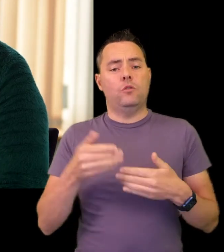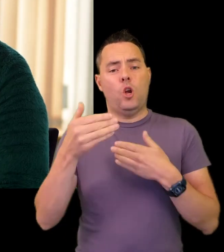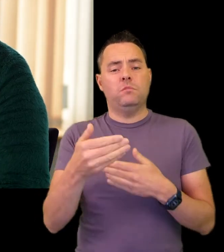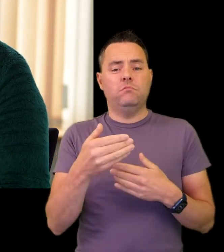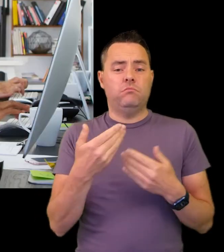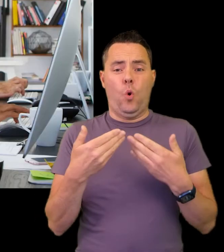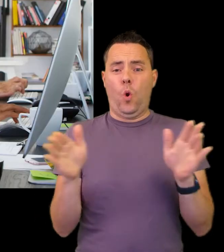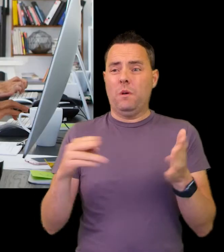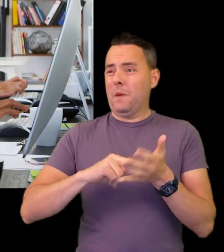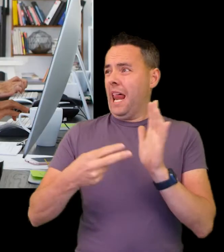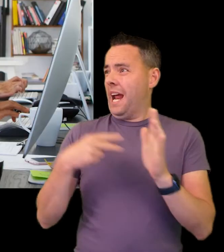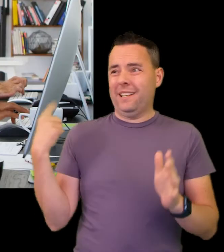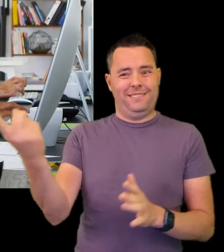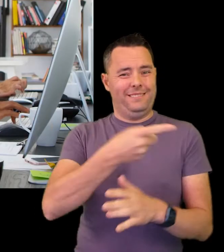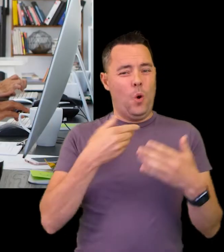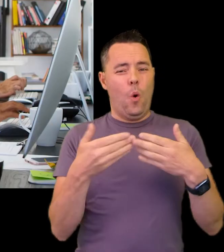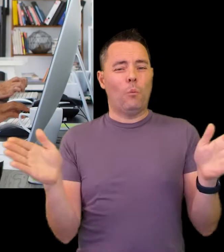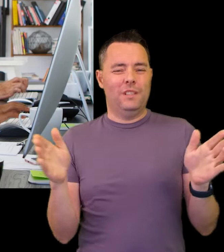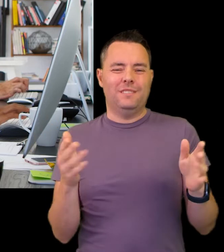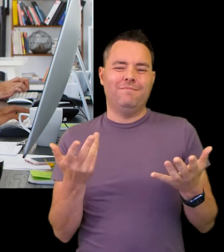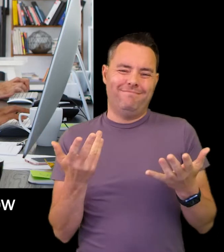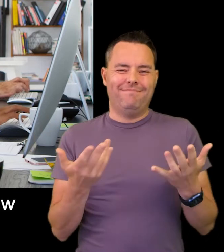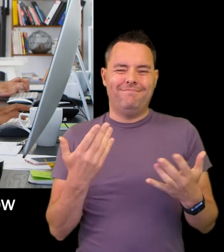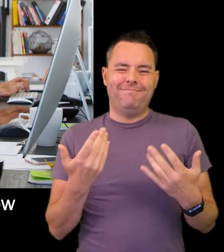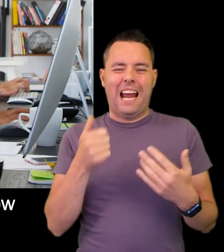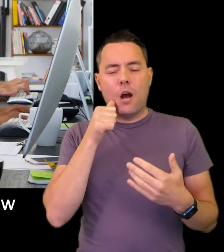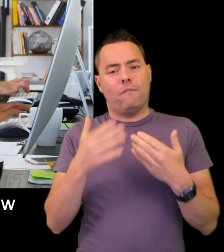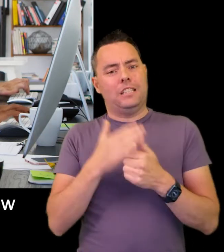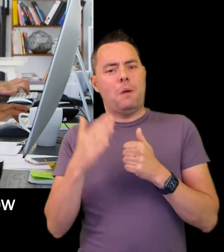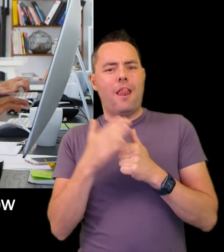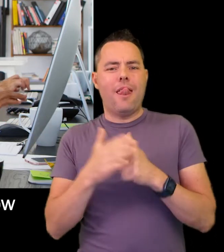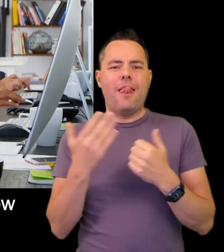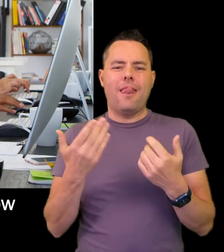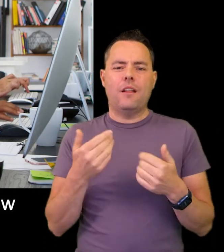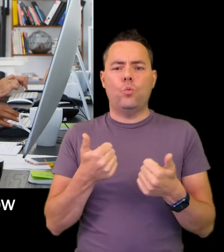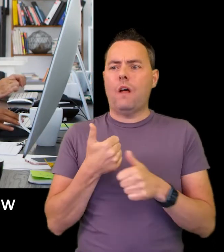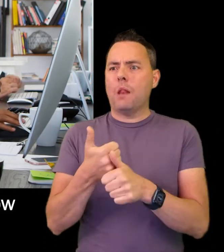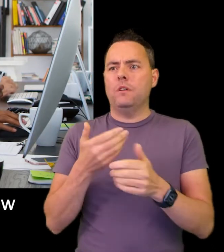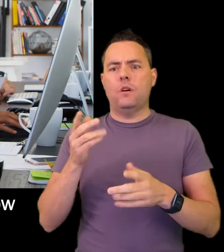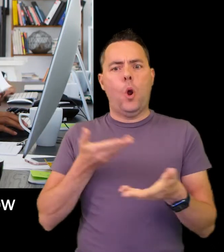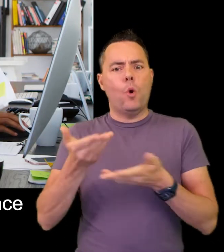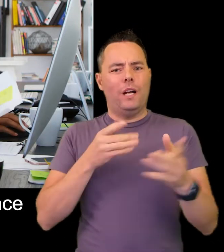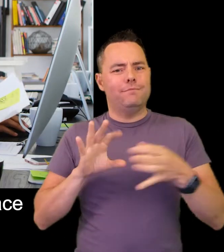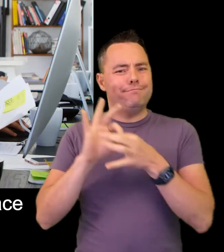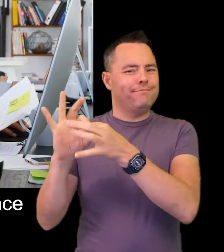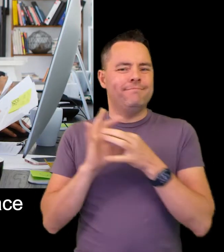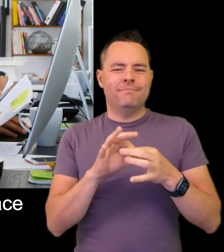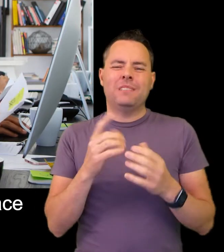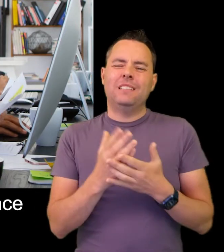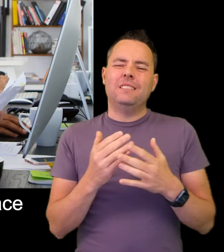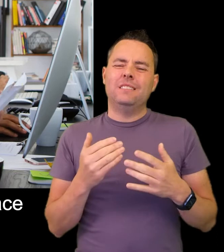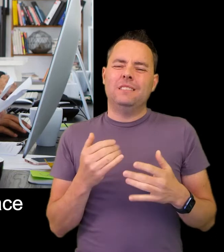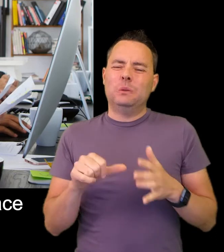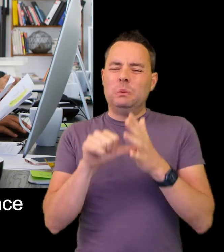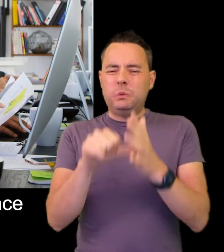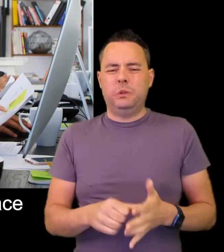And in office terms, large open plan offices, I know they're the fashion and I know they really boost communication, but they are an